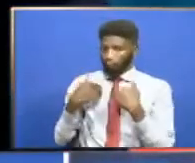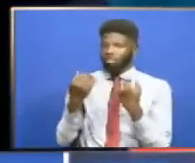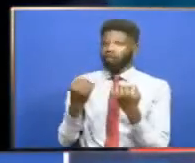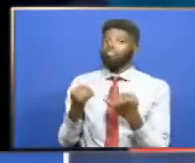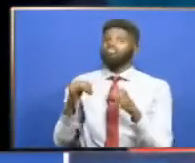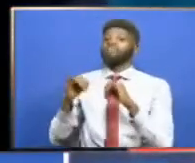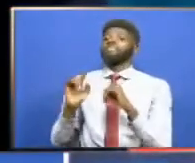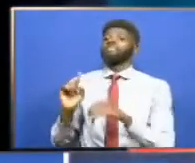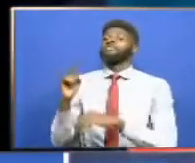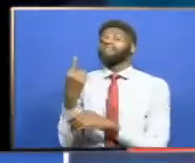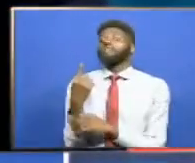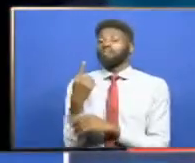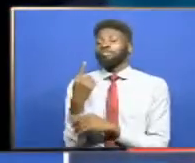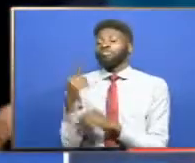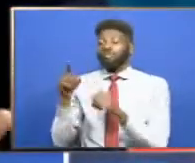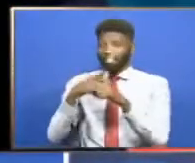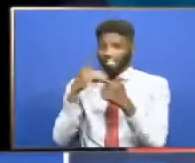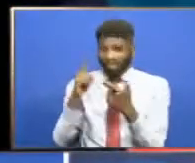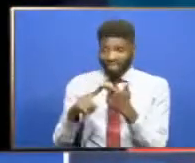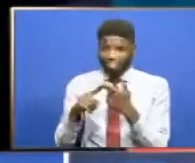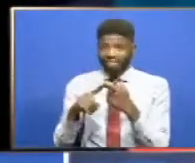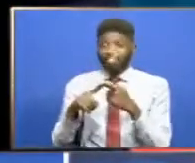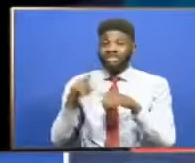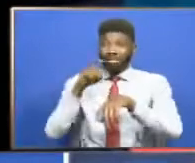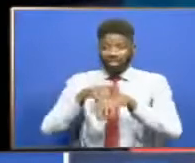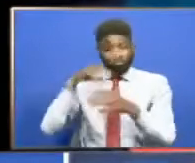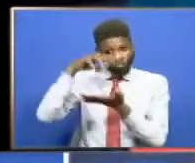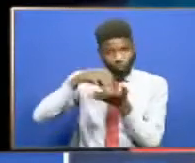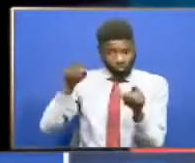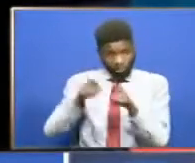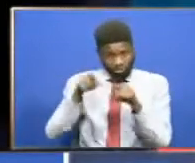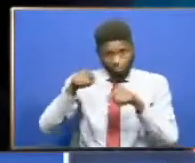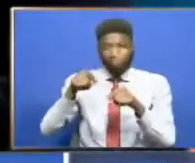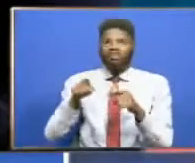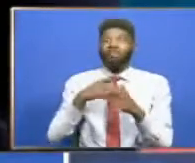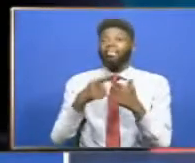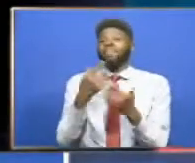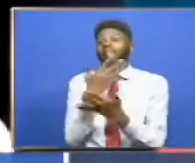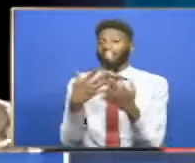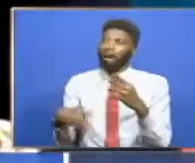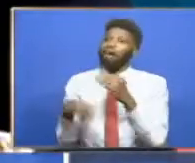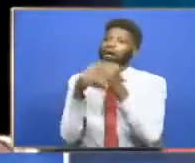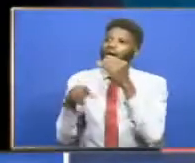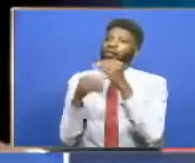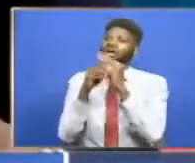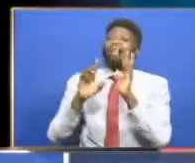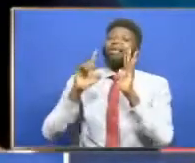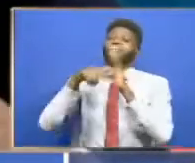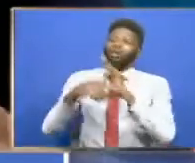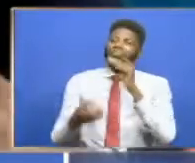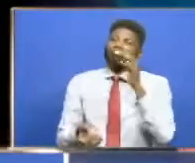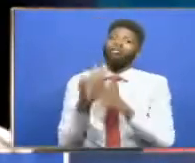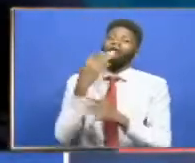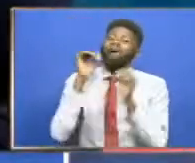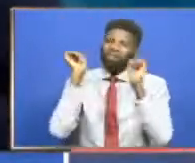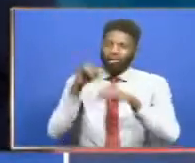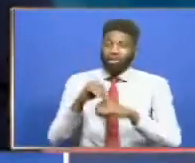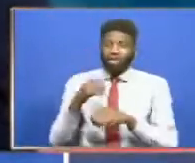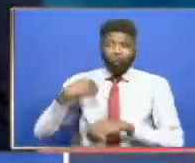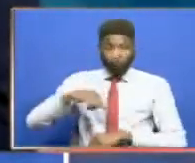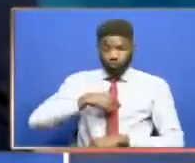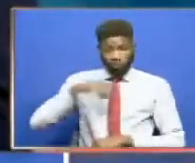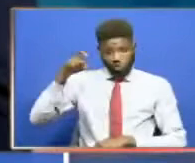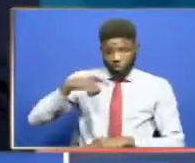And in a situation like this, there will always be additions that are needed. Those can come later. But most importantly, we need to figure out how